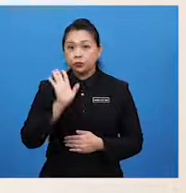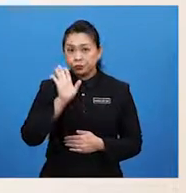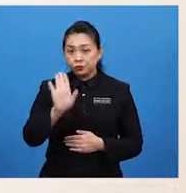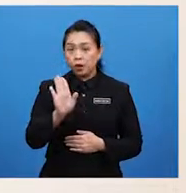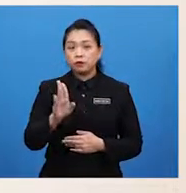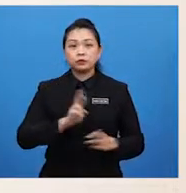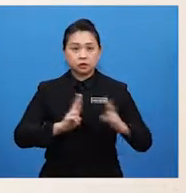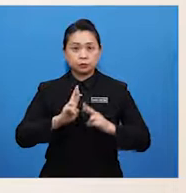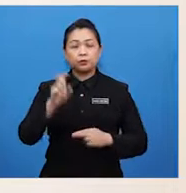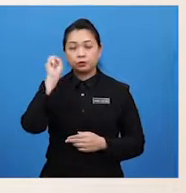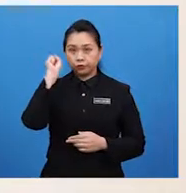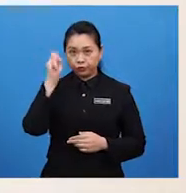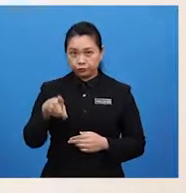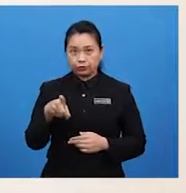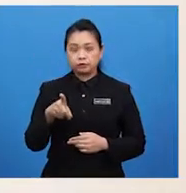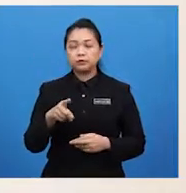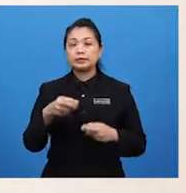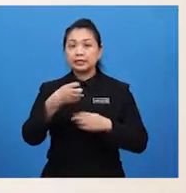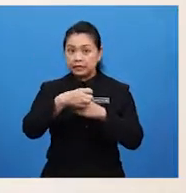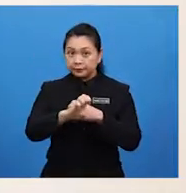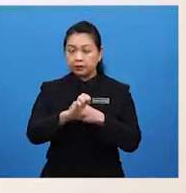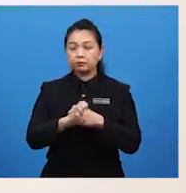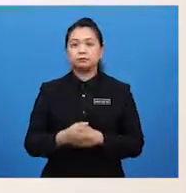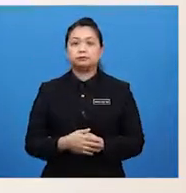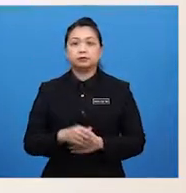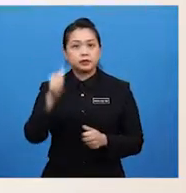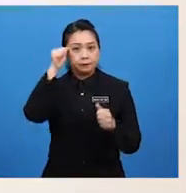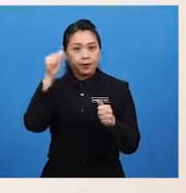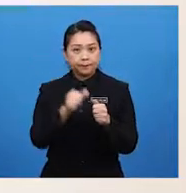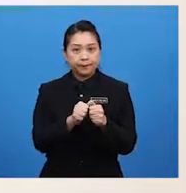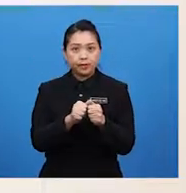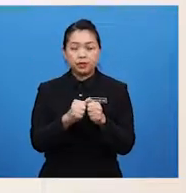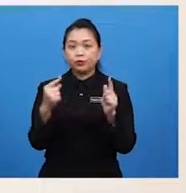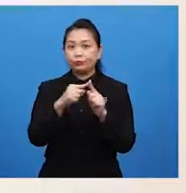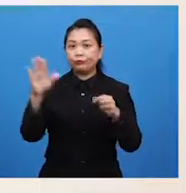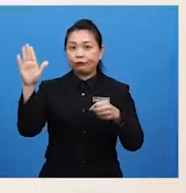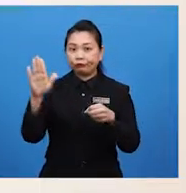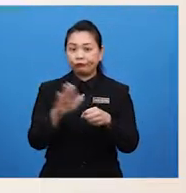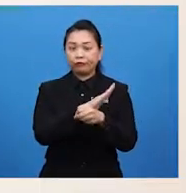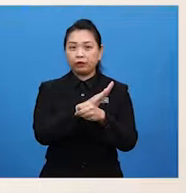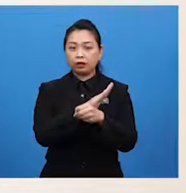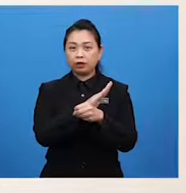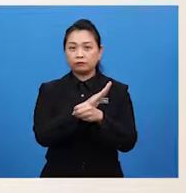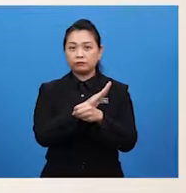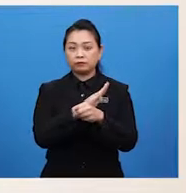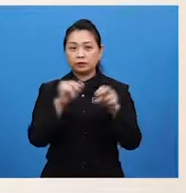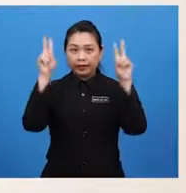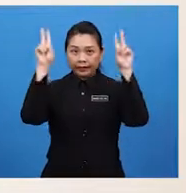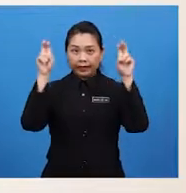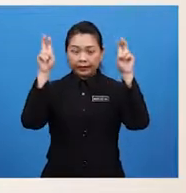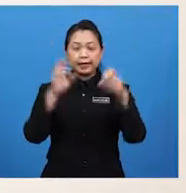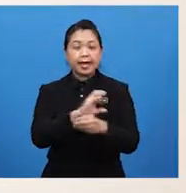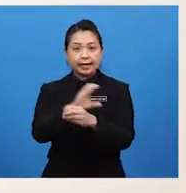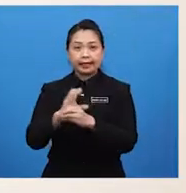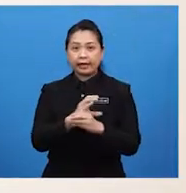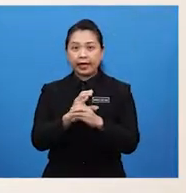written as an email too. Remember to fill up the header of your reply